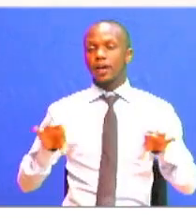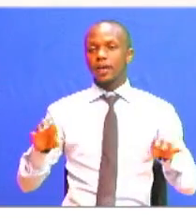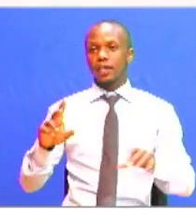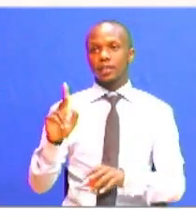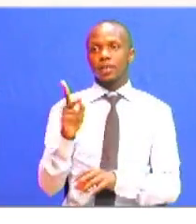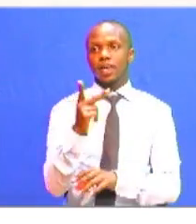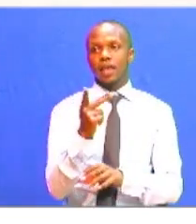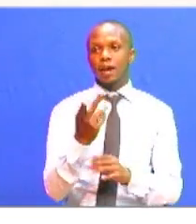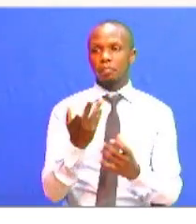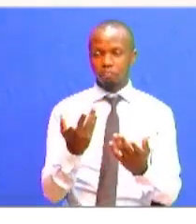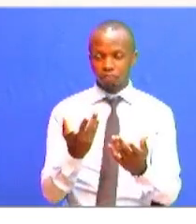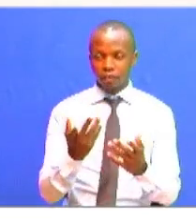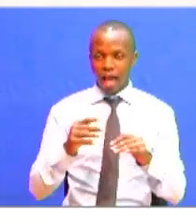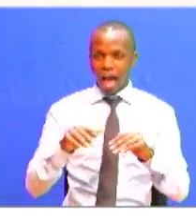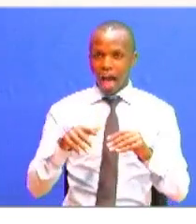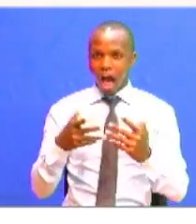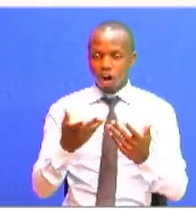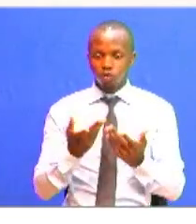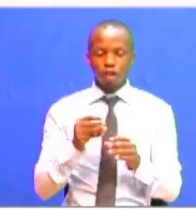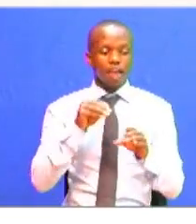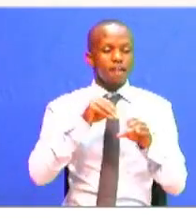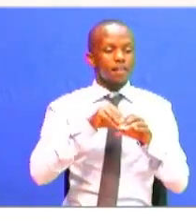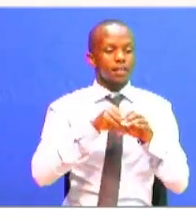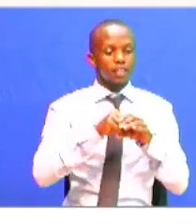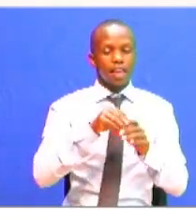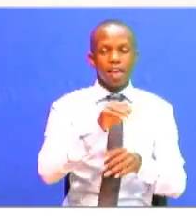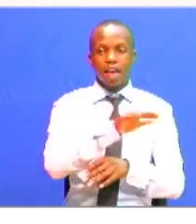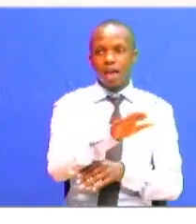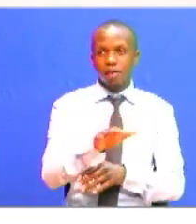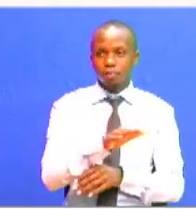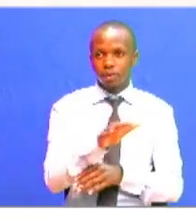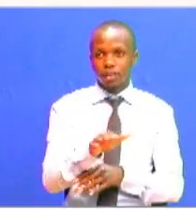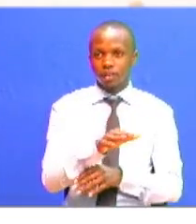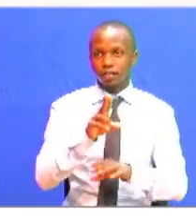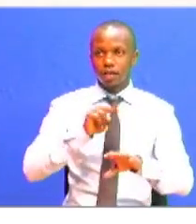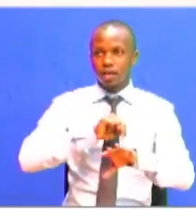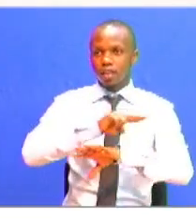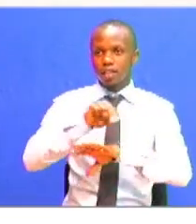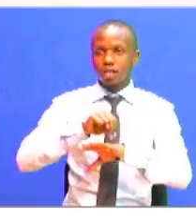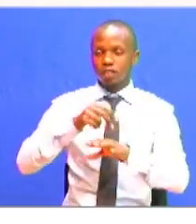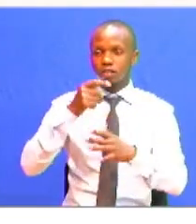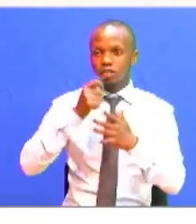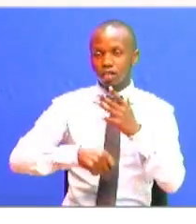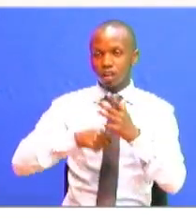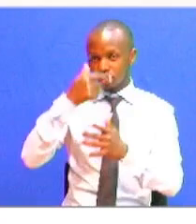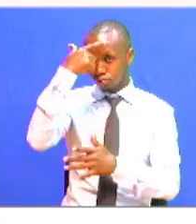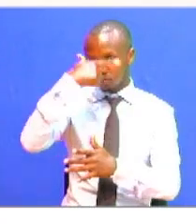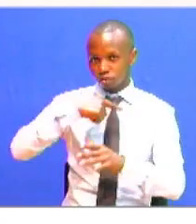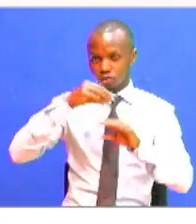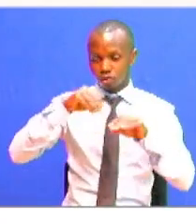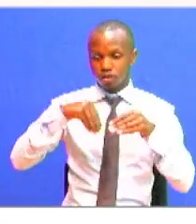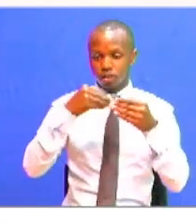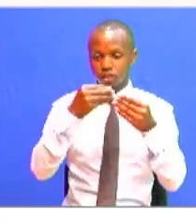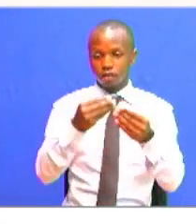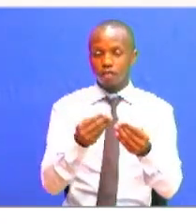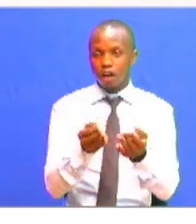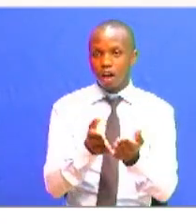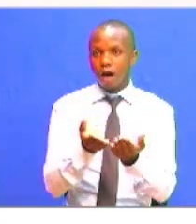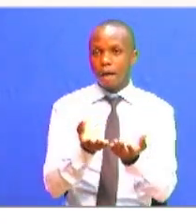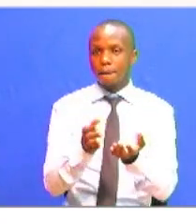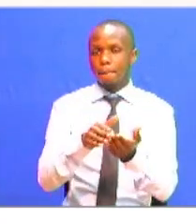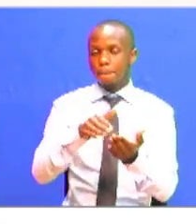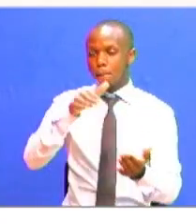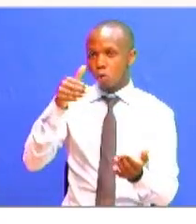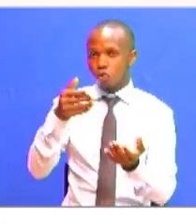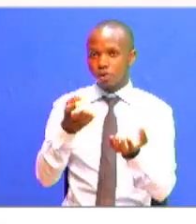a investment destination. So the national tax policy will provide the much needed predictability